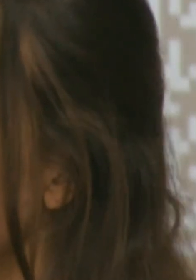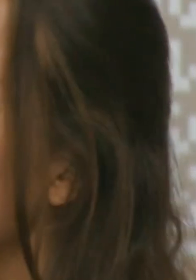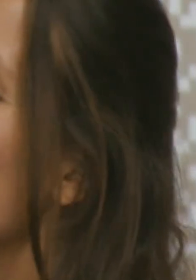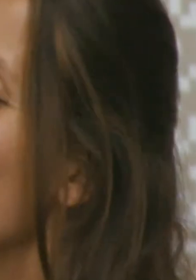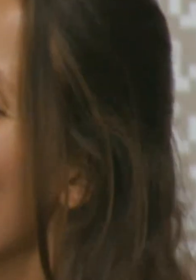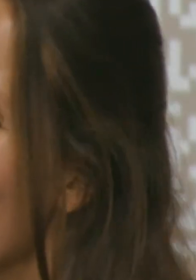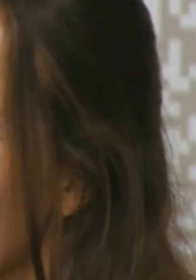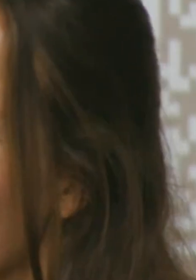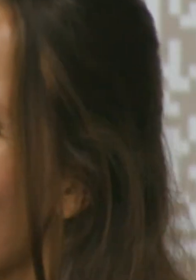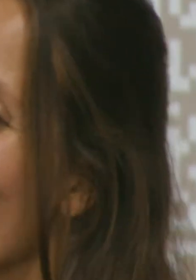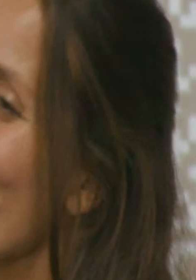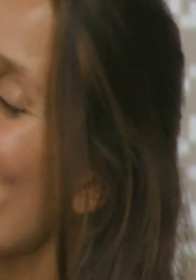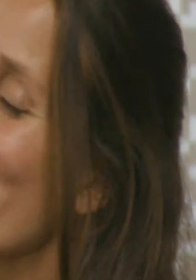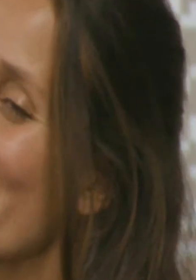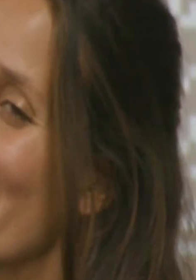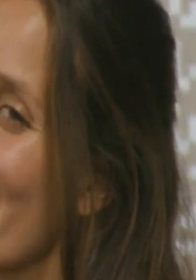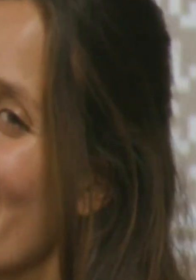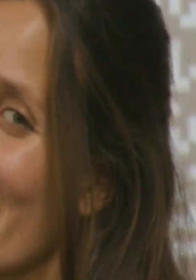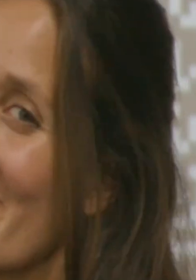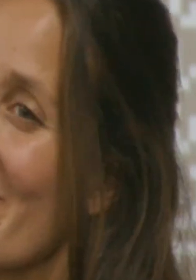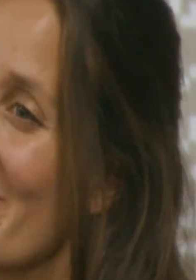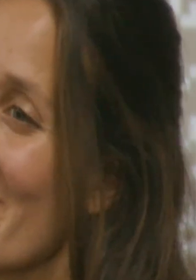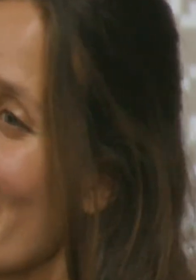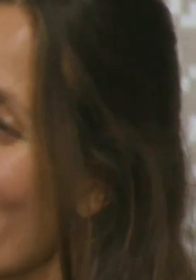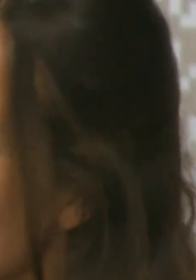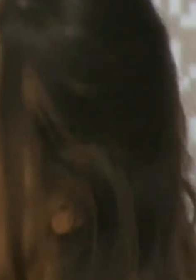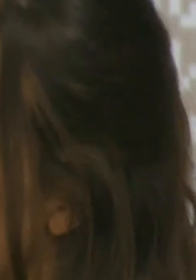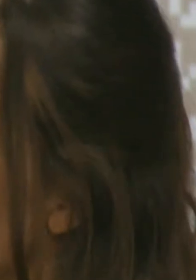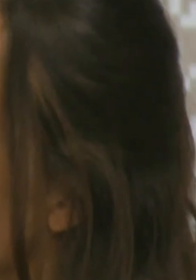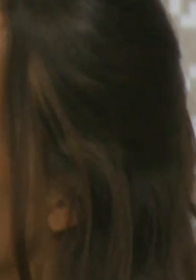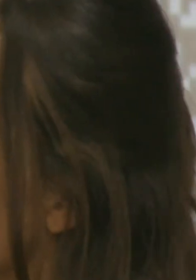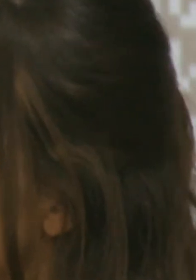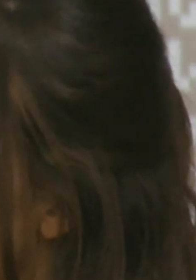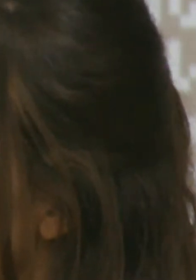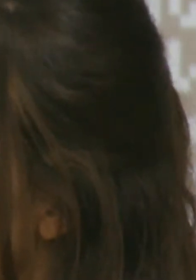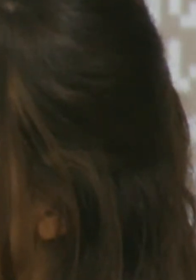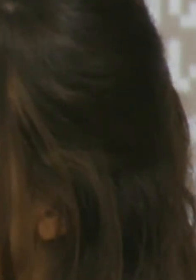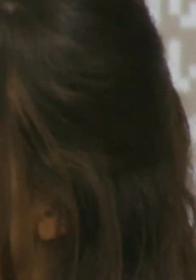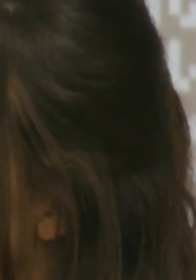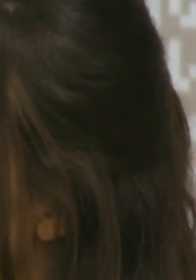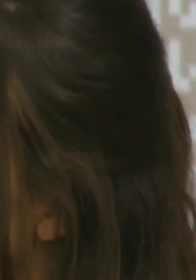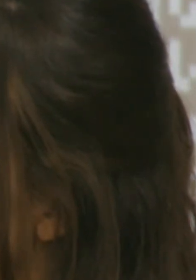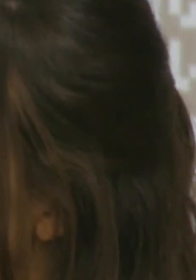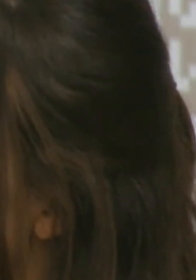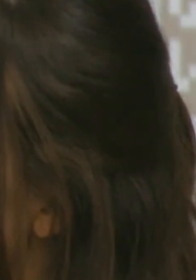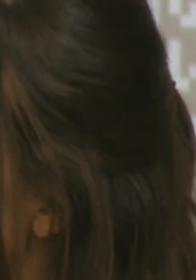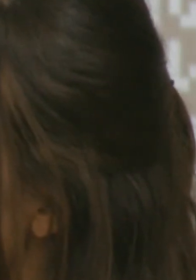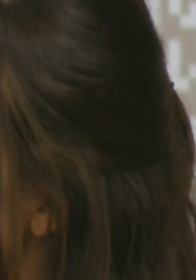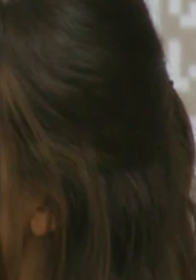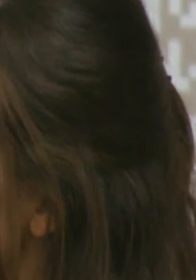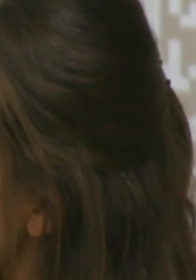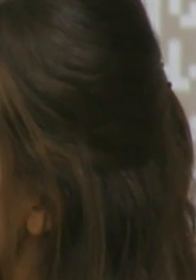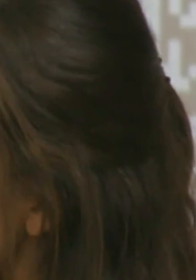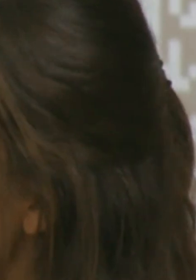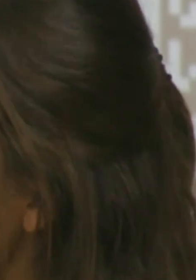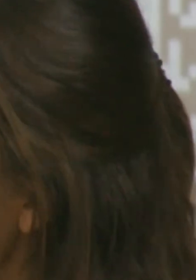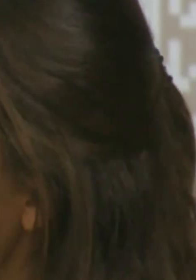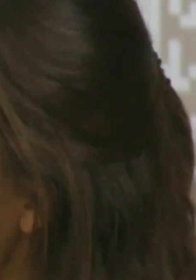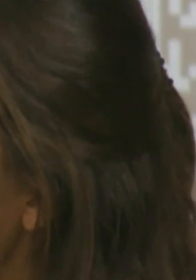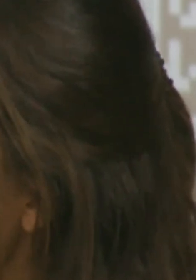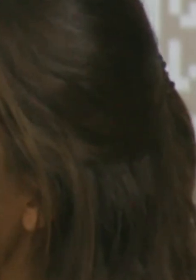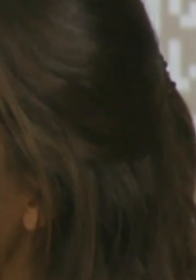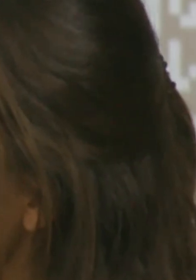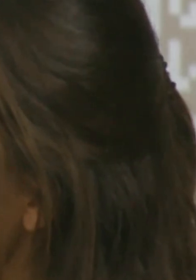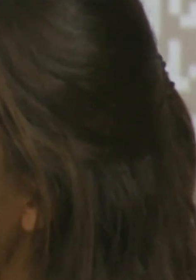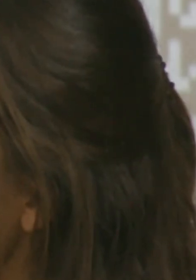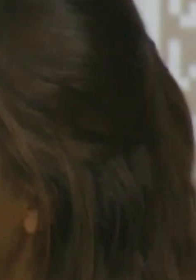for whoever or whatever it is, because it feels really embarrassing. So yeah, I guess, I don't know if that makes sense. I'd like to hear your